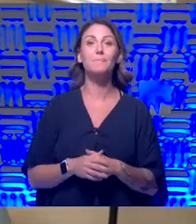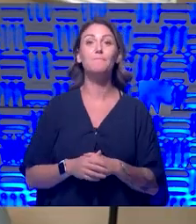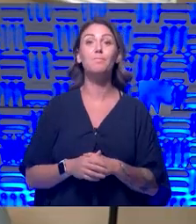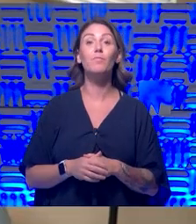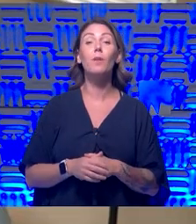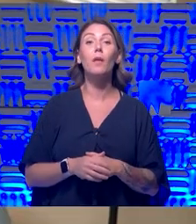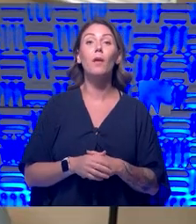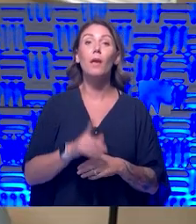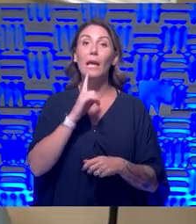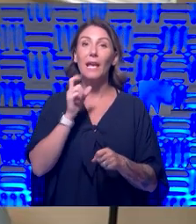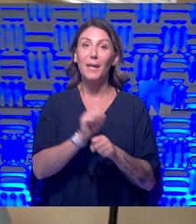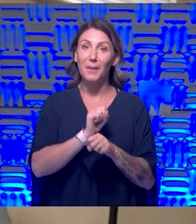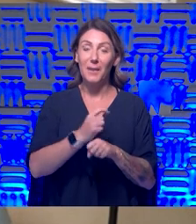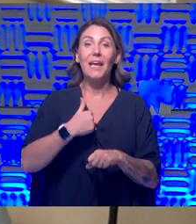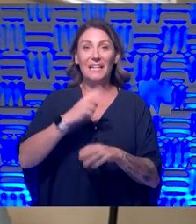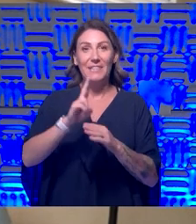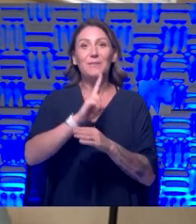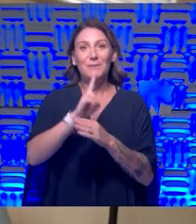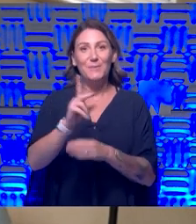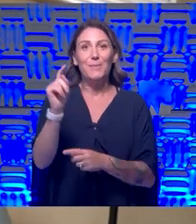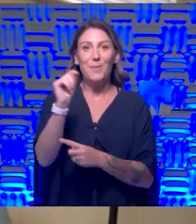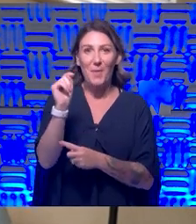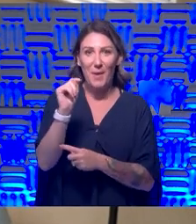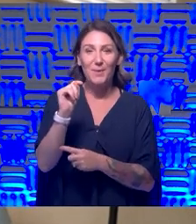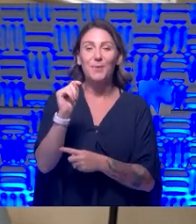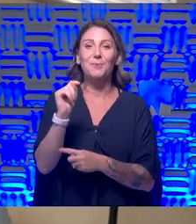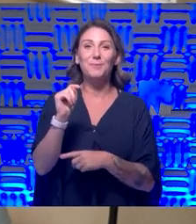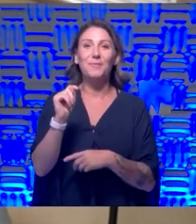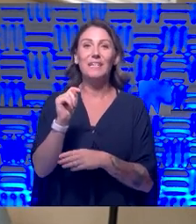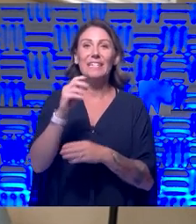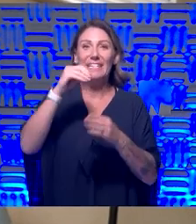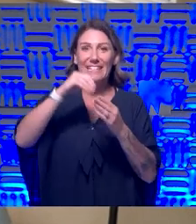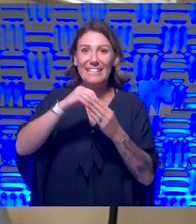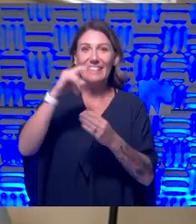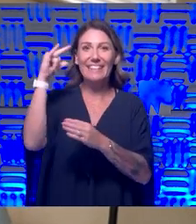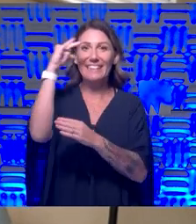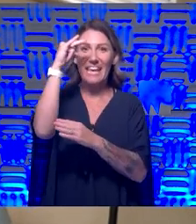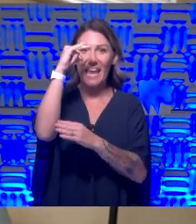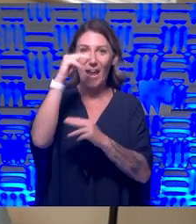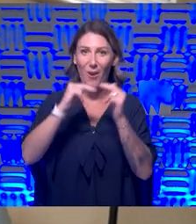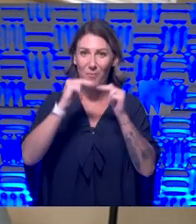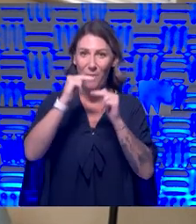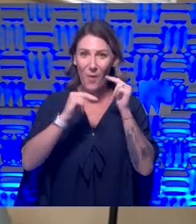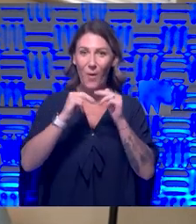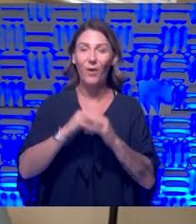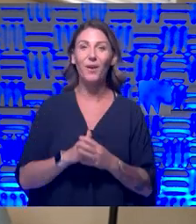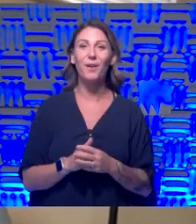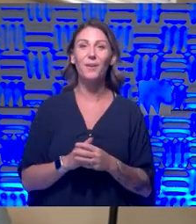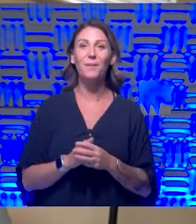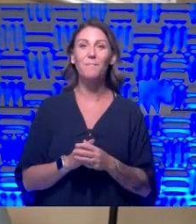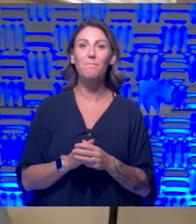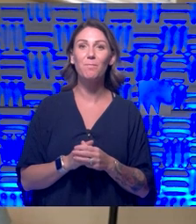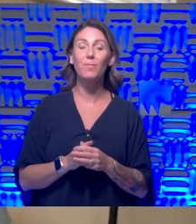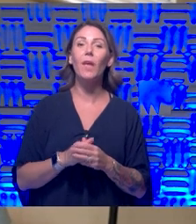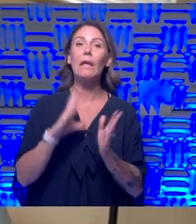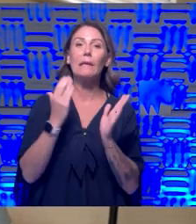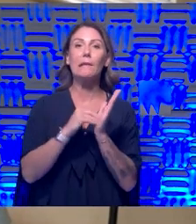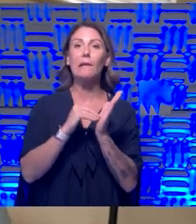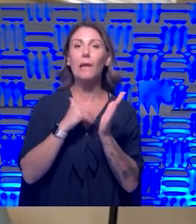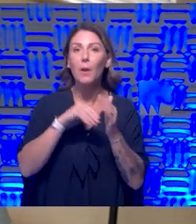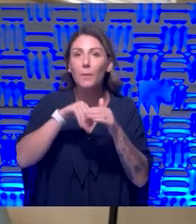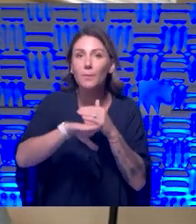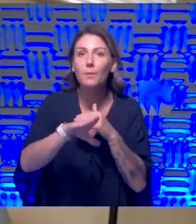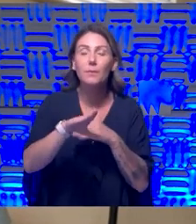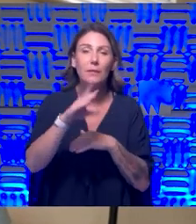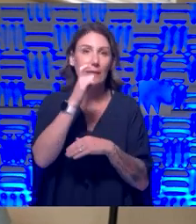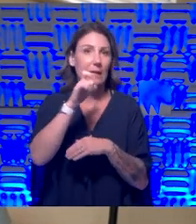absolutely. I used, uh, I used the bathroom, the restroom, uh, in the airport. Um, again, I went in there a couple of times, even if I didn't